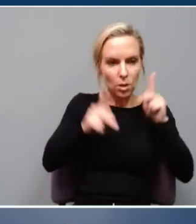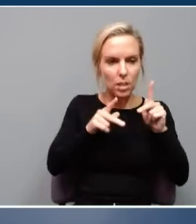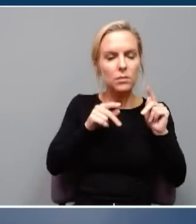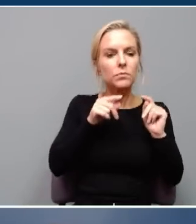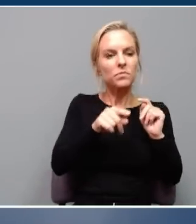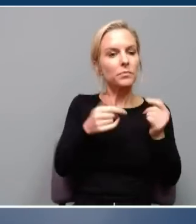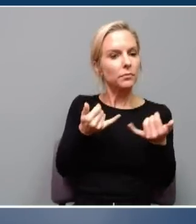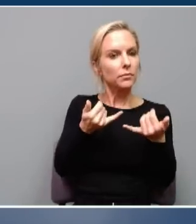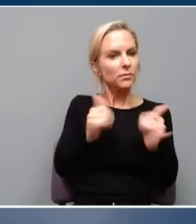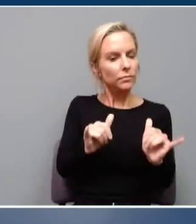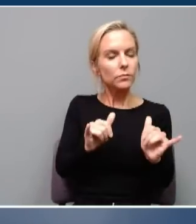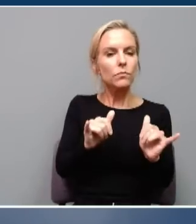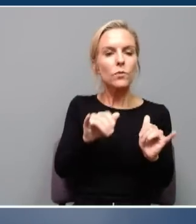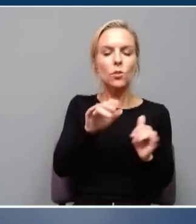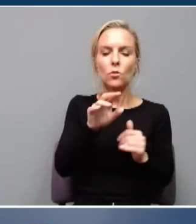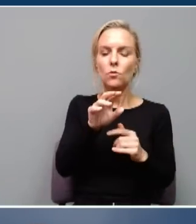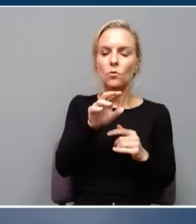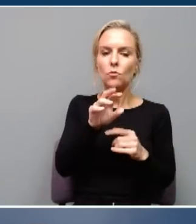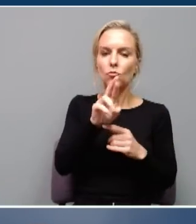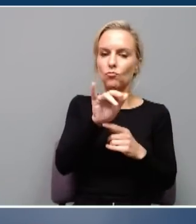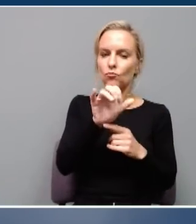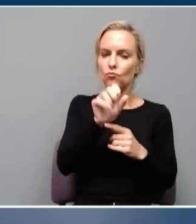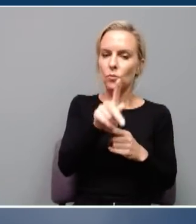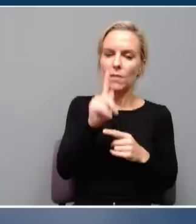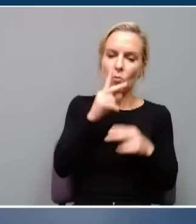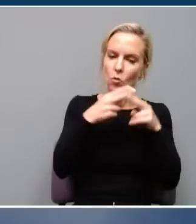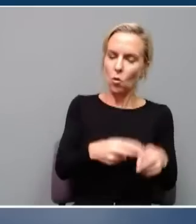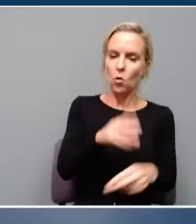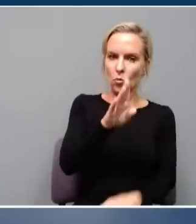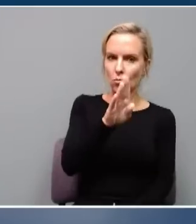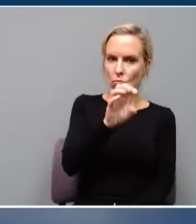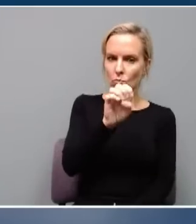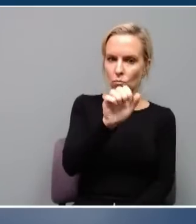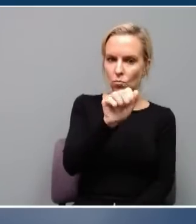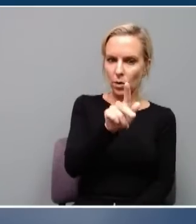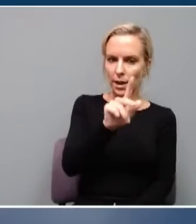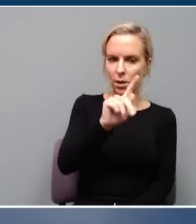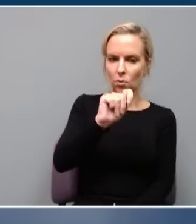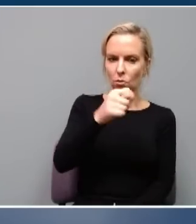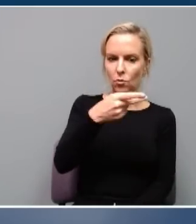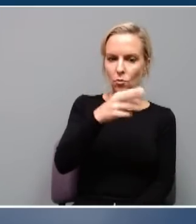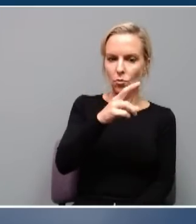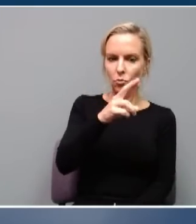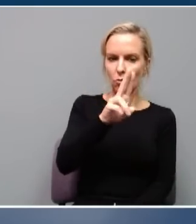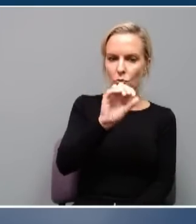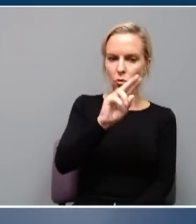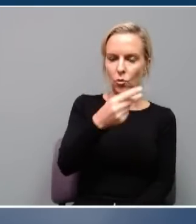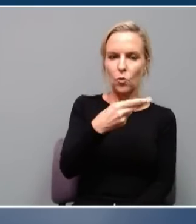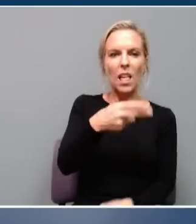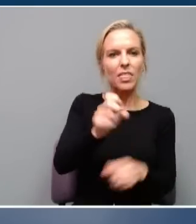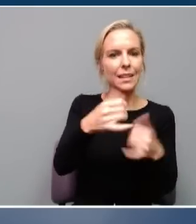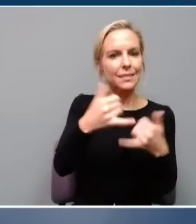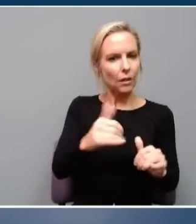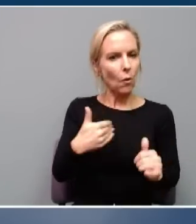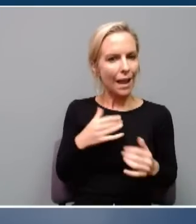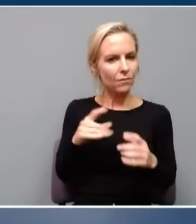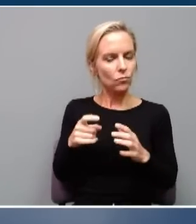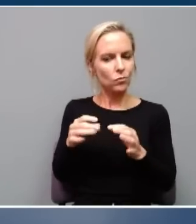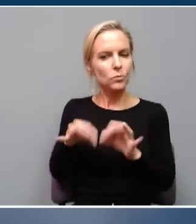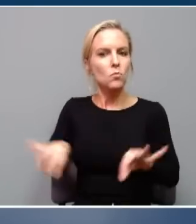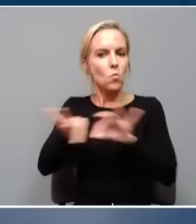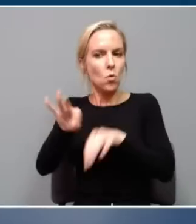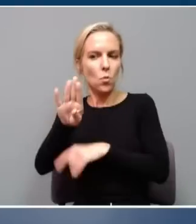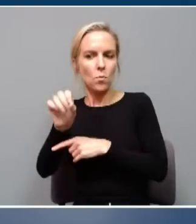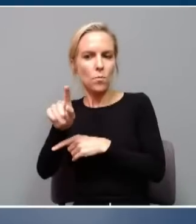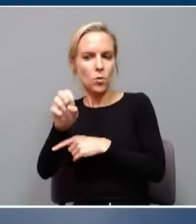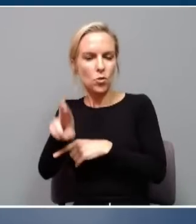at risk of a breakthrough, that's why we're having the booster, look at this level of protection that it is given. To